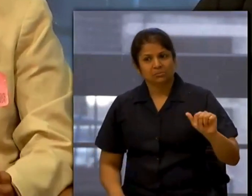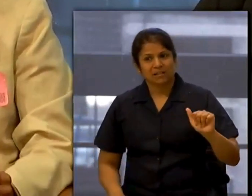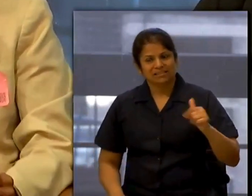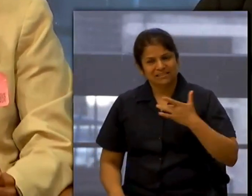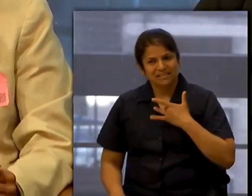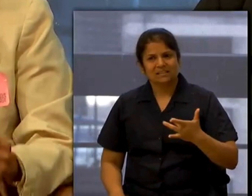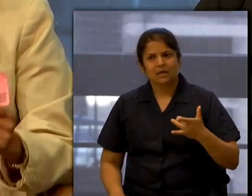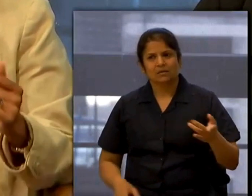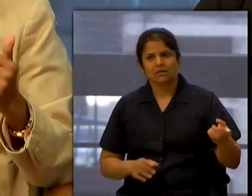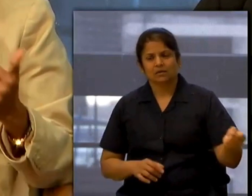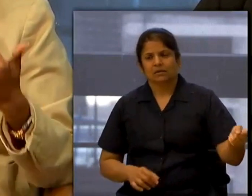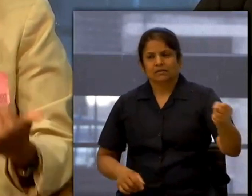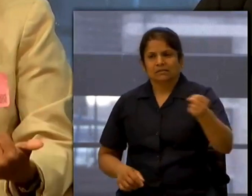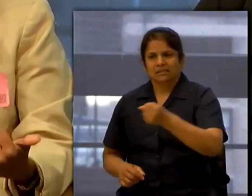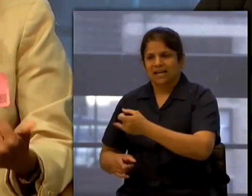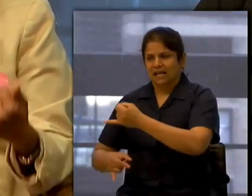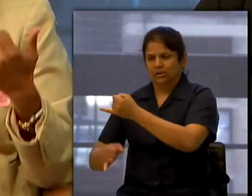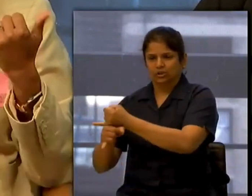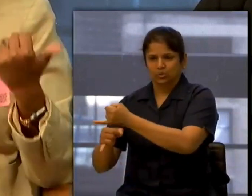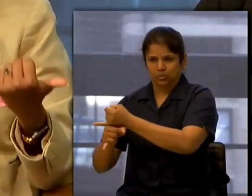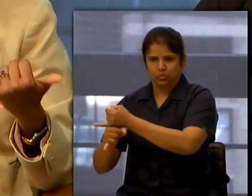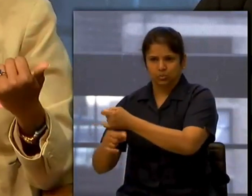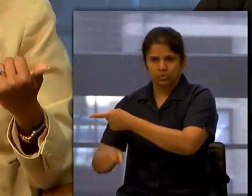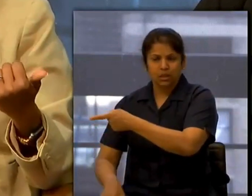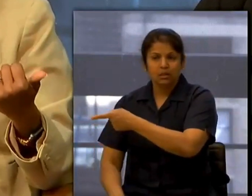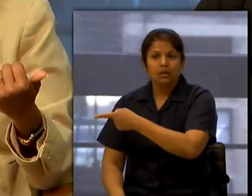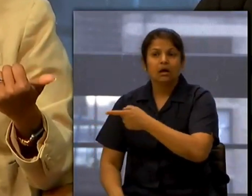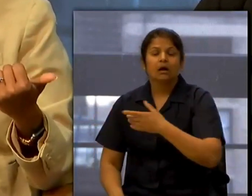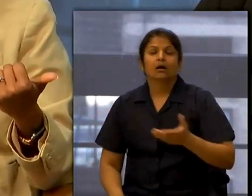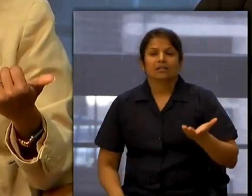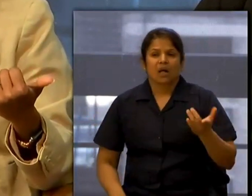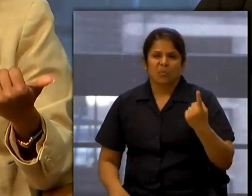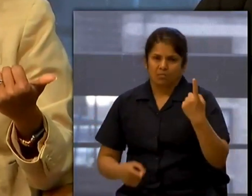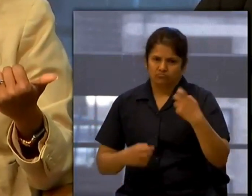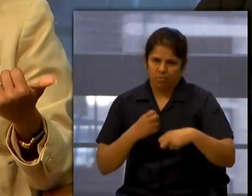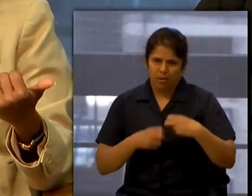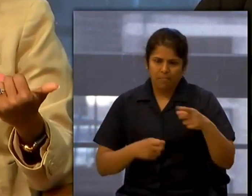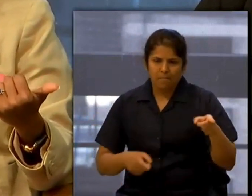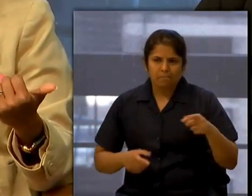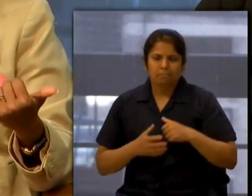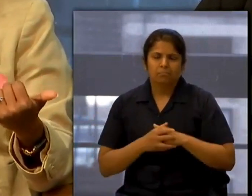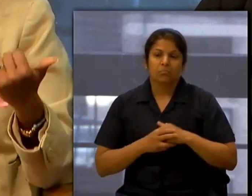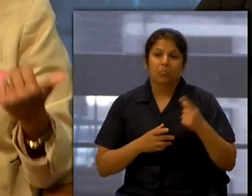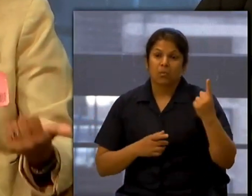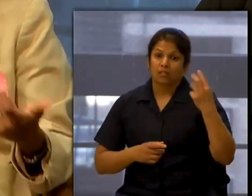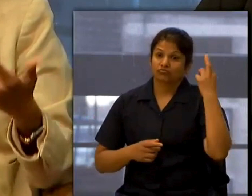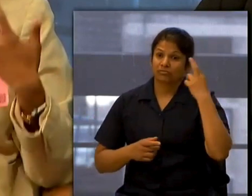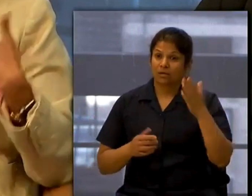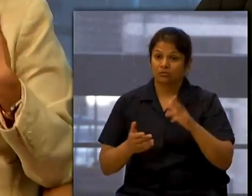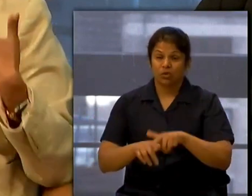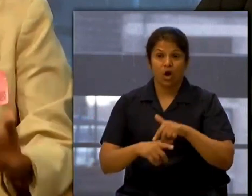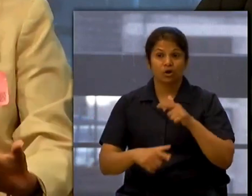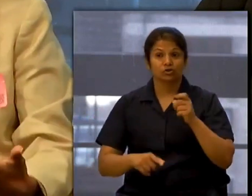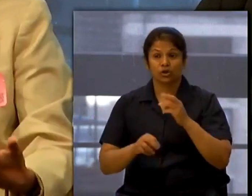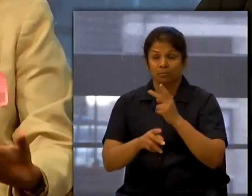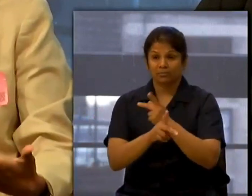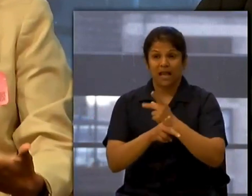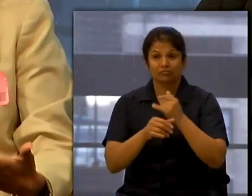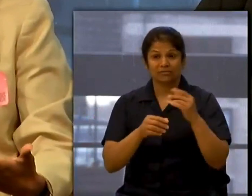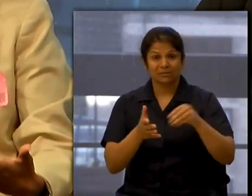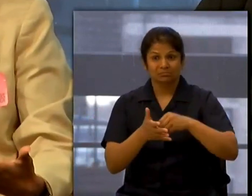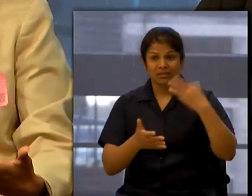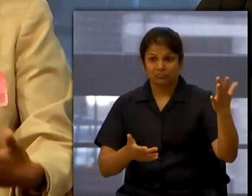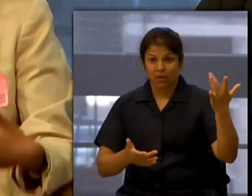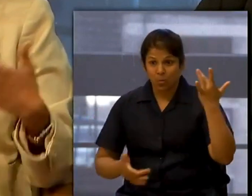the problems. And one factor with that, and one reason potentially why long-term care insurance is so expensive, is because it is more expensive to